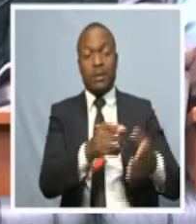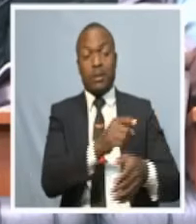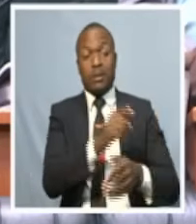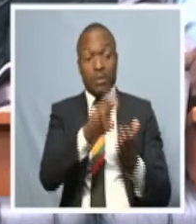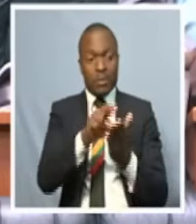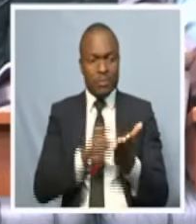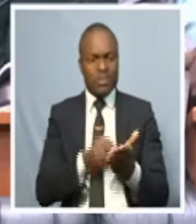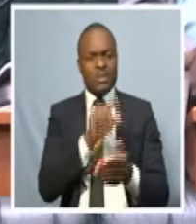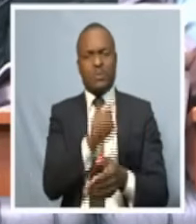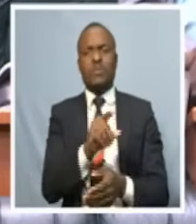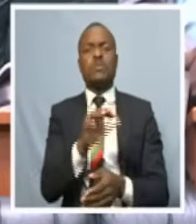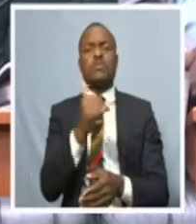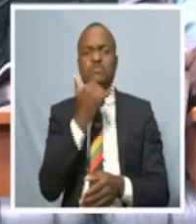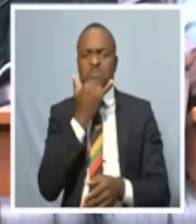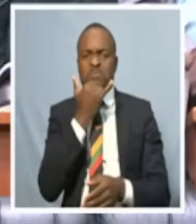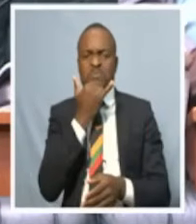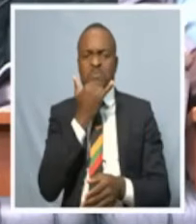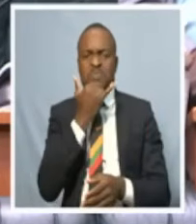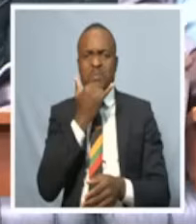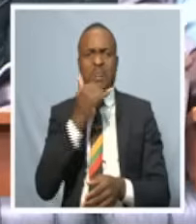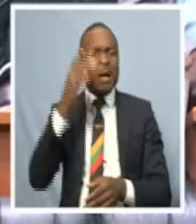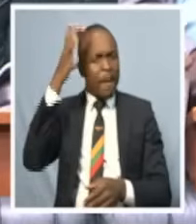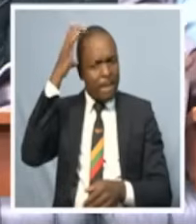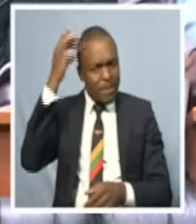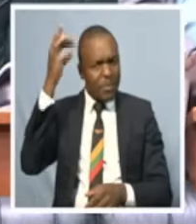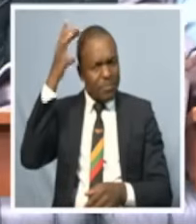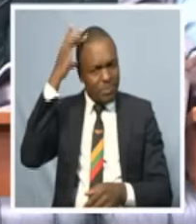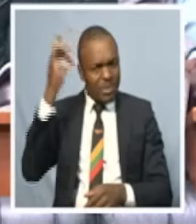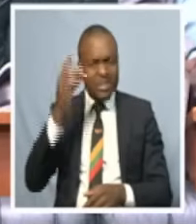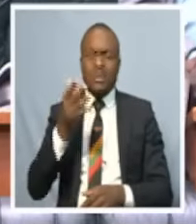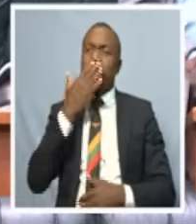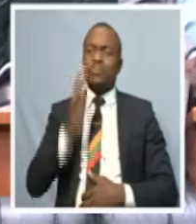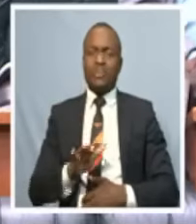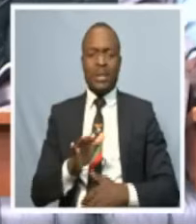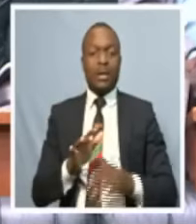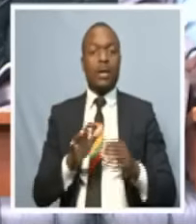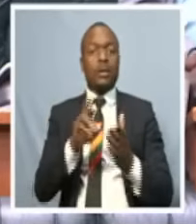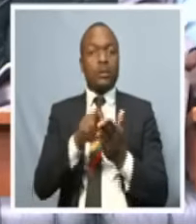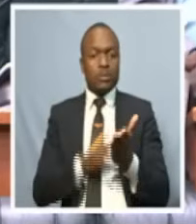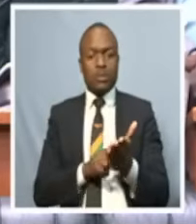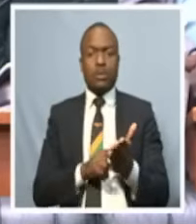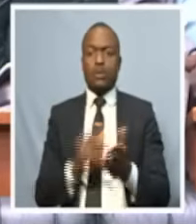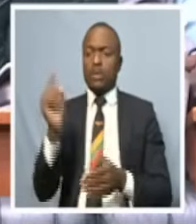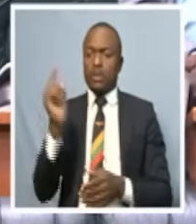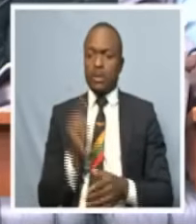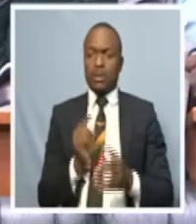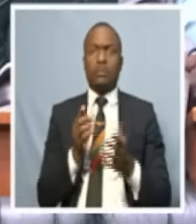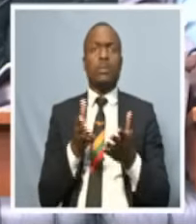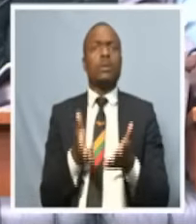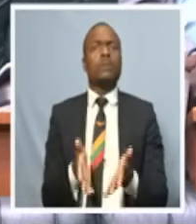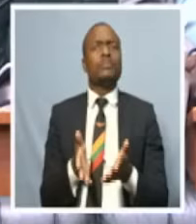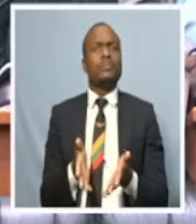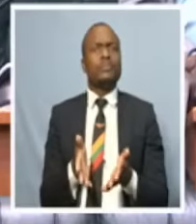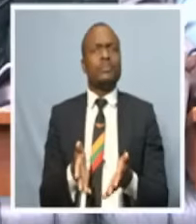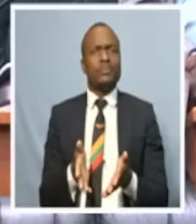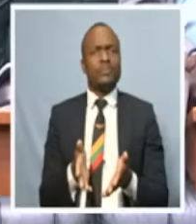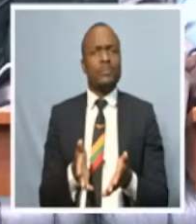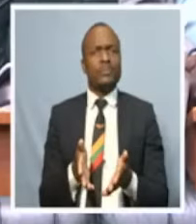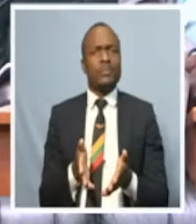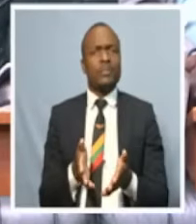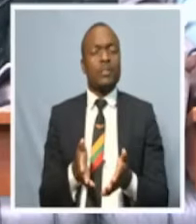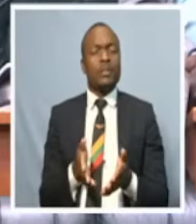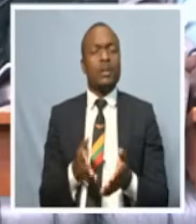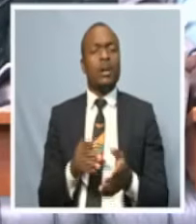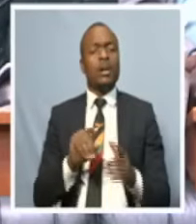malicious, defamatory, criminal, libelous reports, they come to this House and